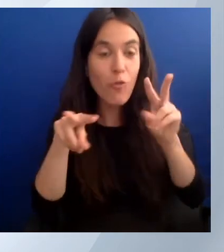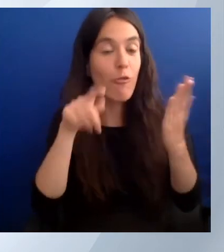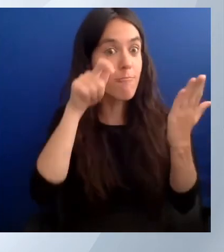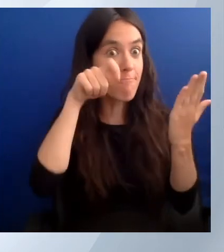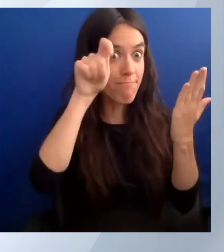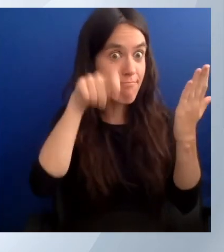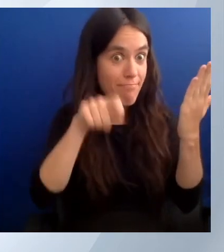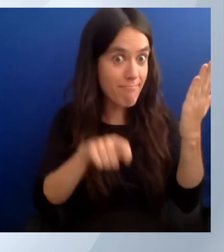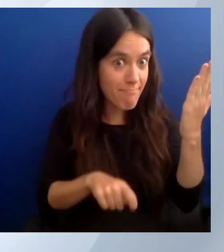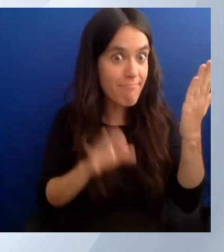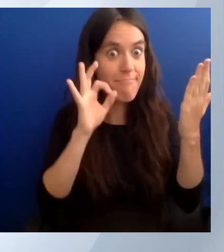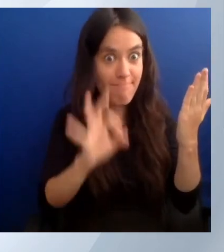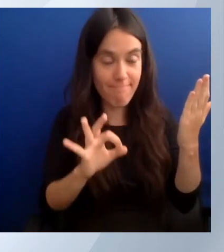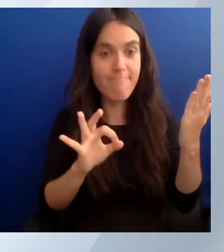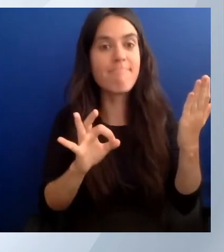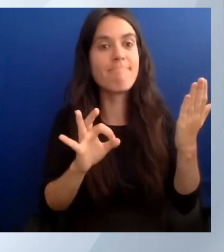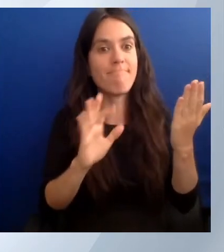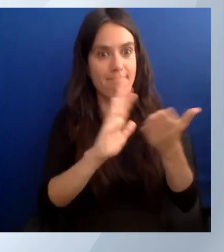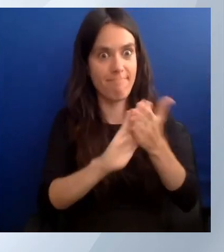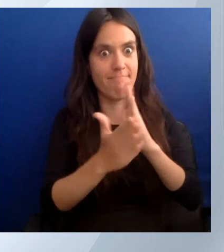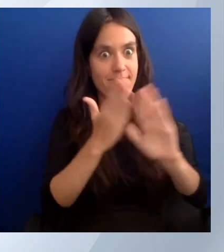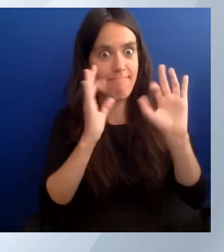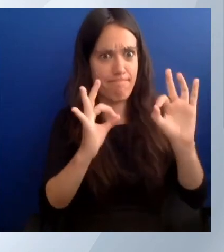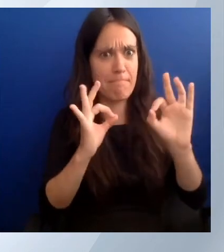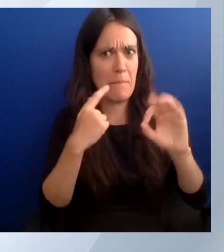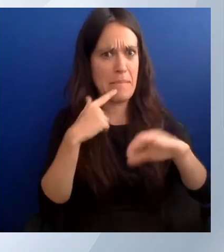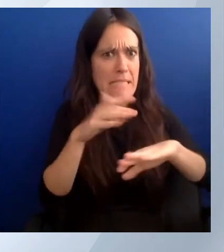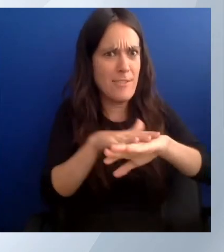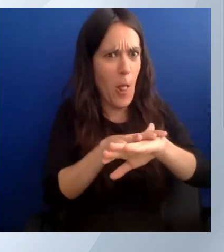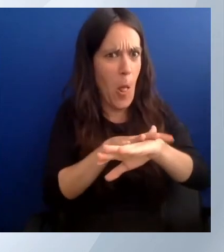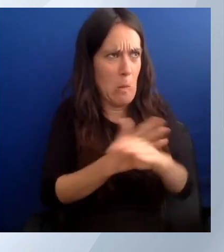Wow, Azure's being really slow for me today. I'm sorry.